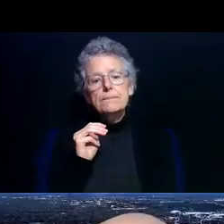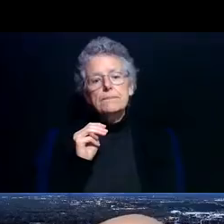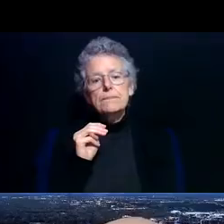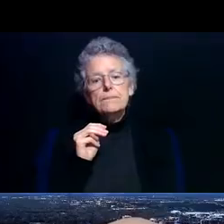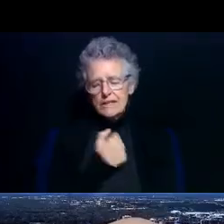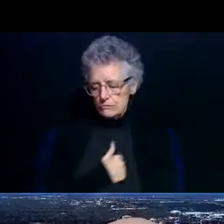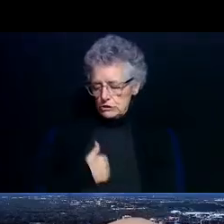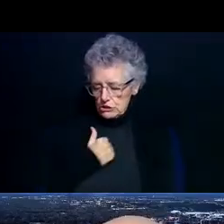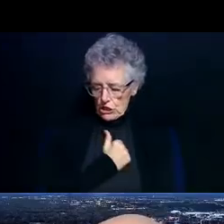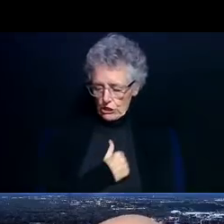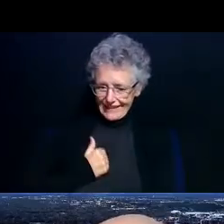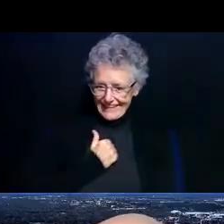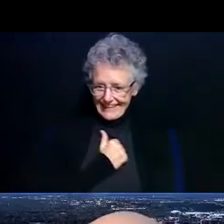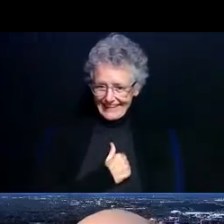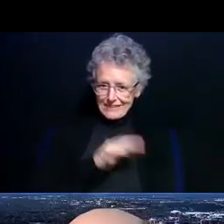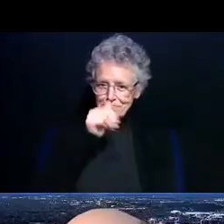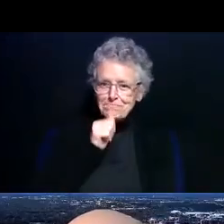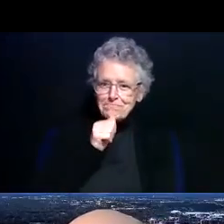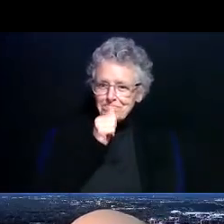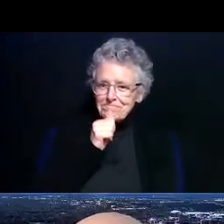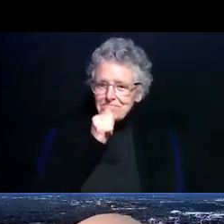Sorry, bear with me.